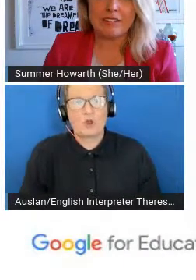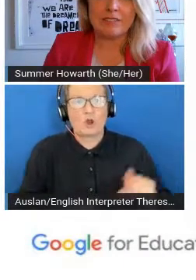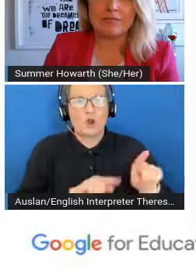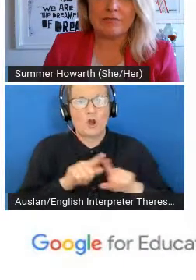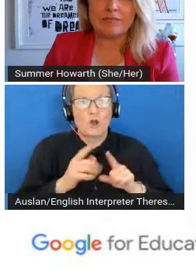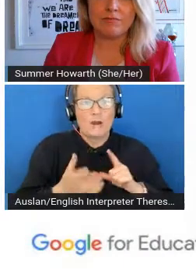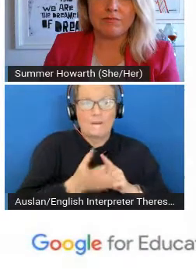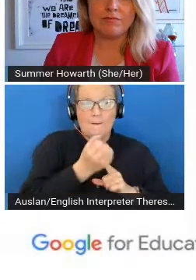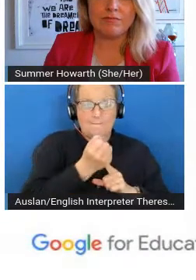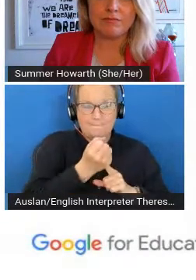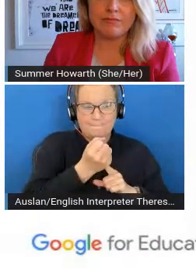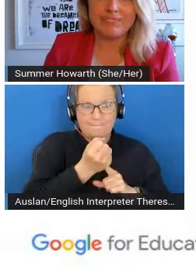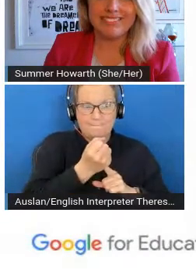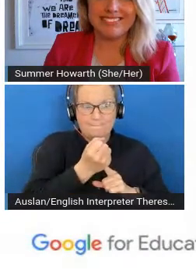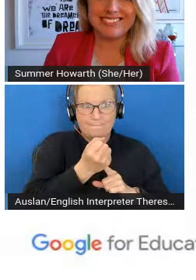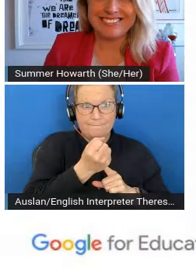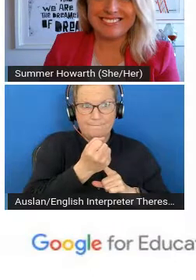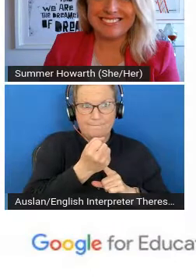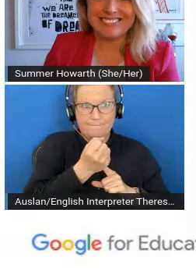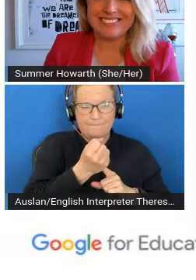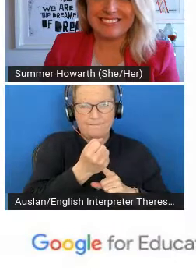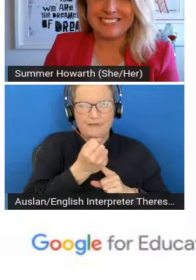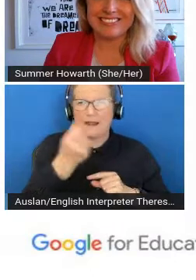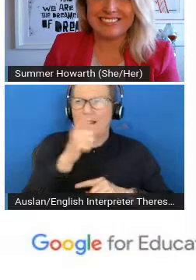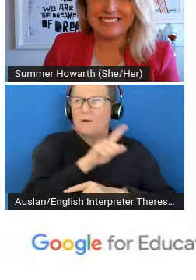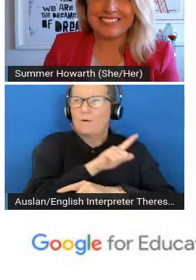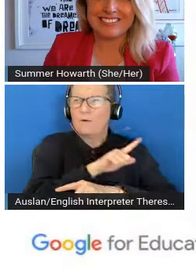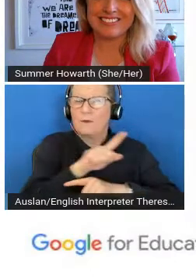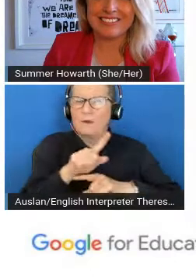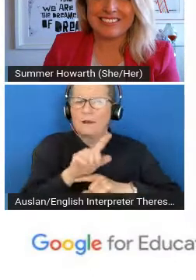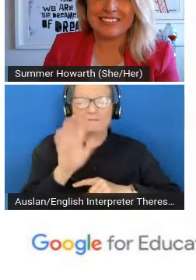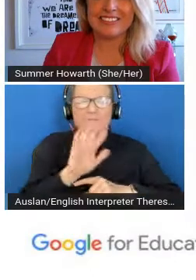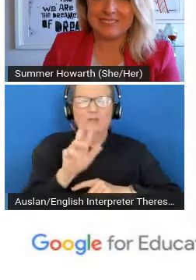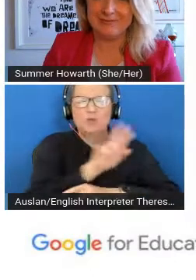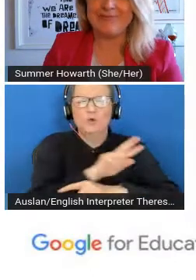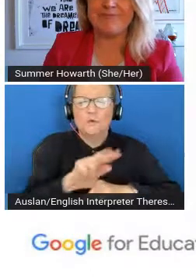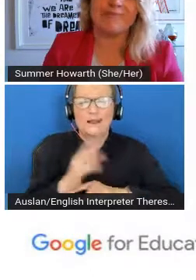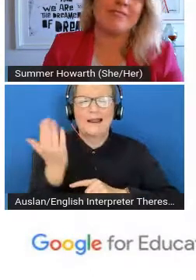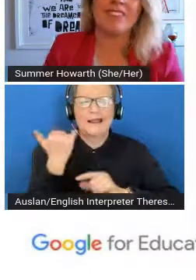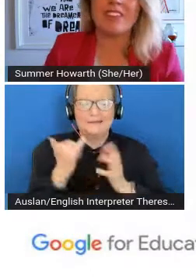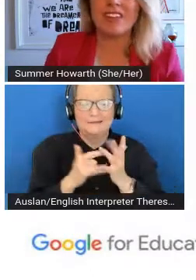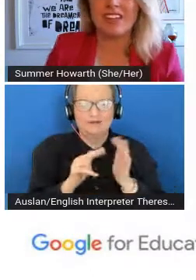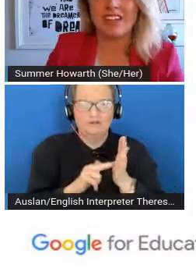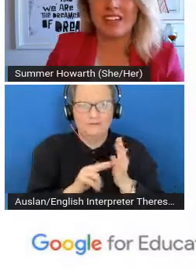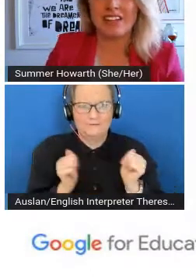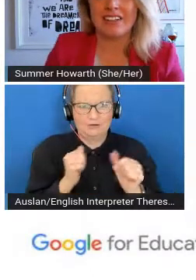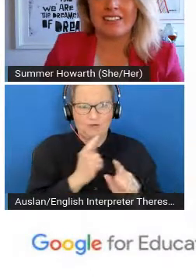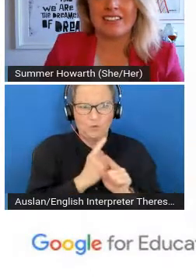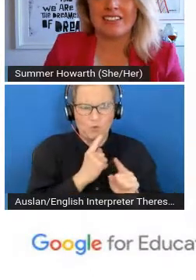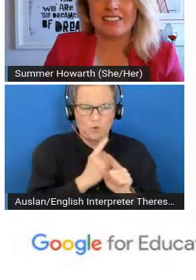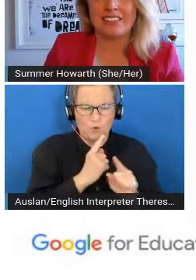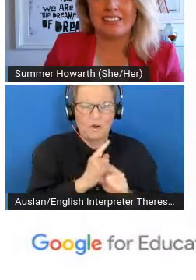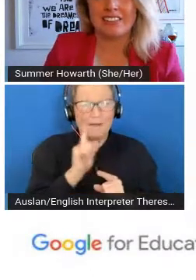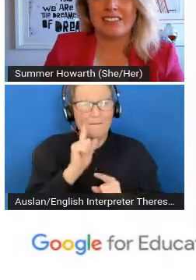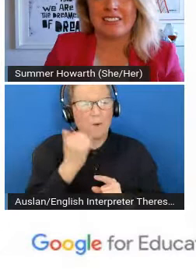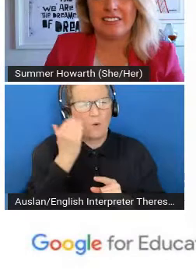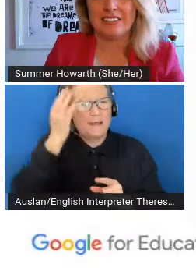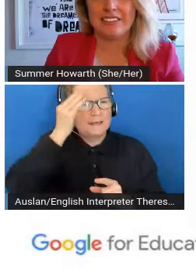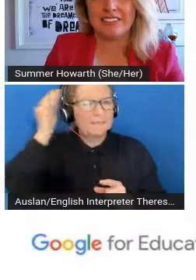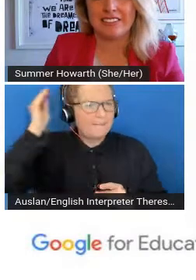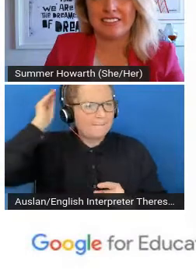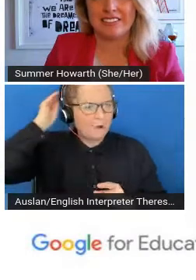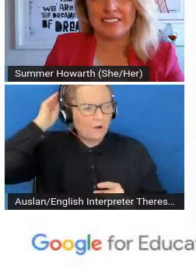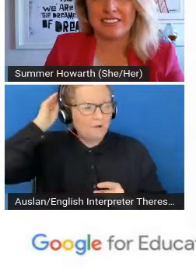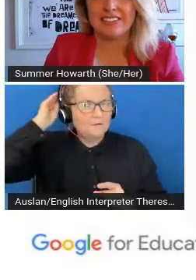We looked at these last session 2 weeks ago, but we are constantly keeping in mind that when we're talking